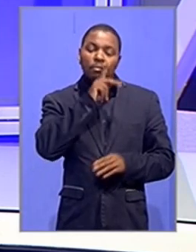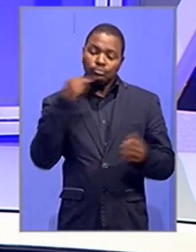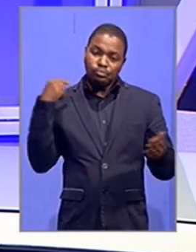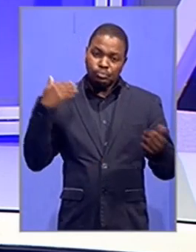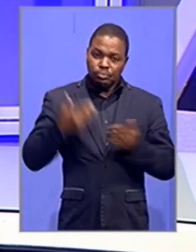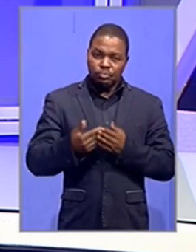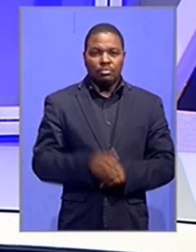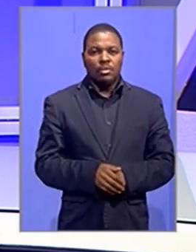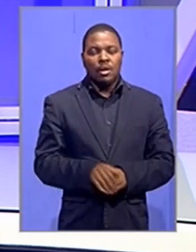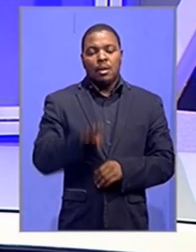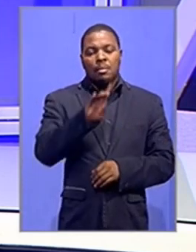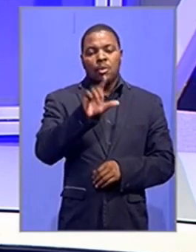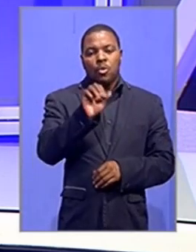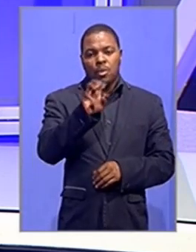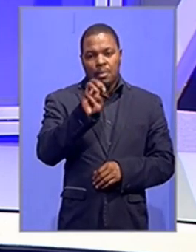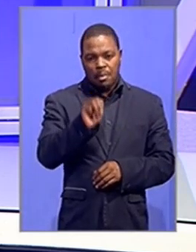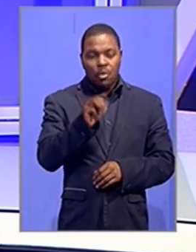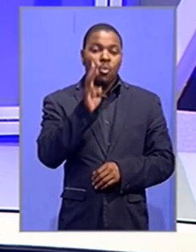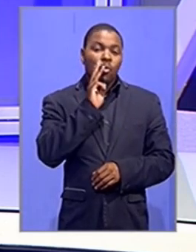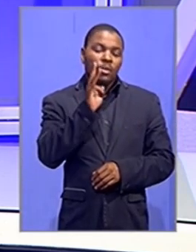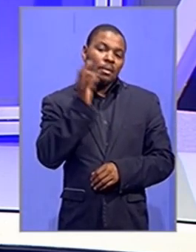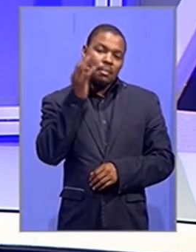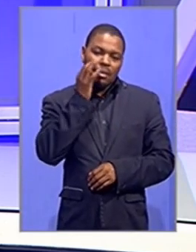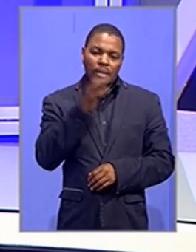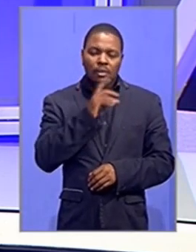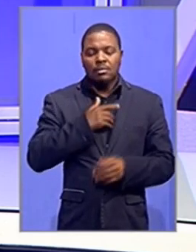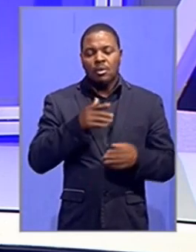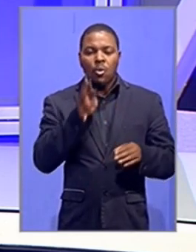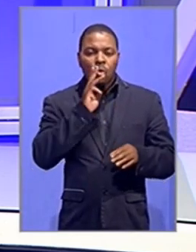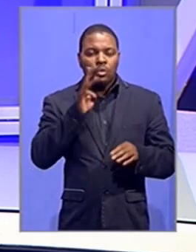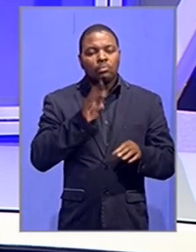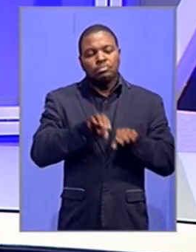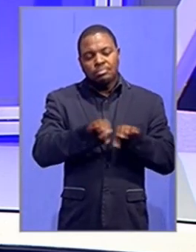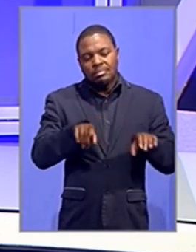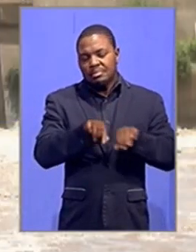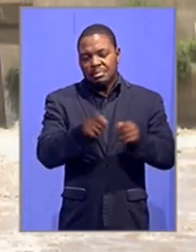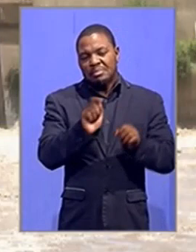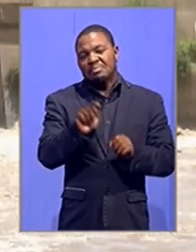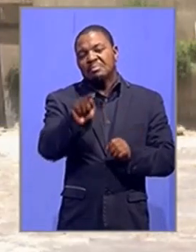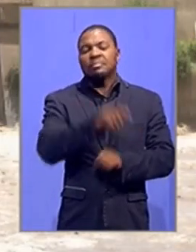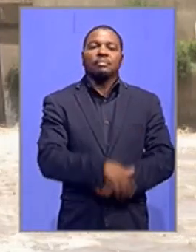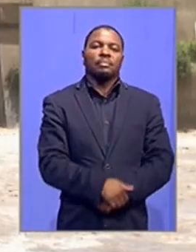Go le jalo Blue Water ya re didiriswa tse di pompang metsi di senyegile.